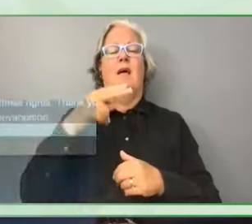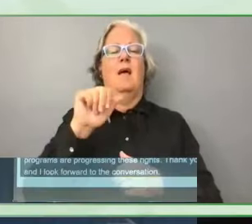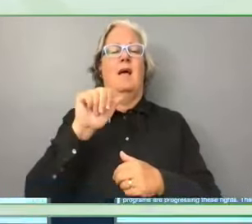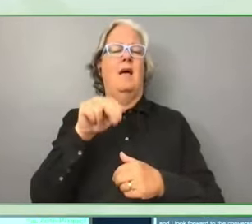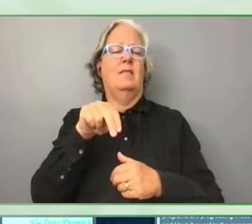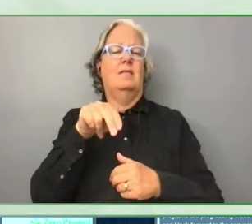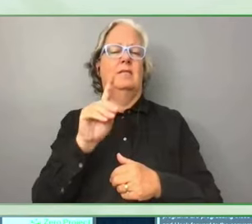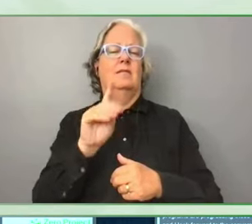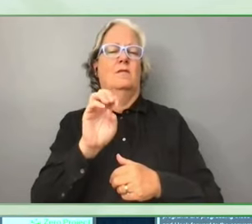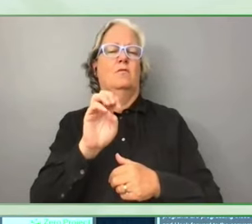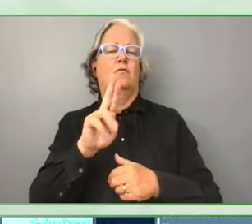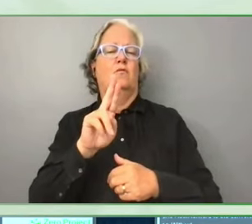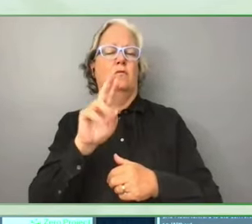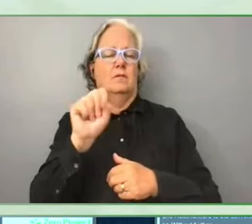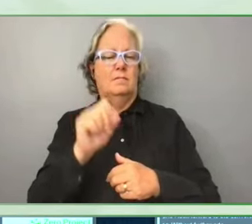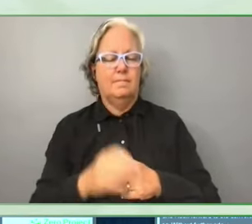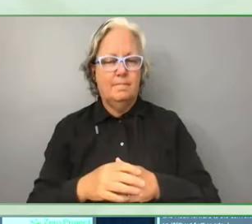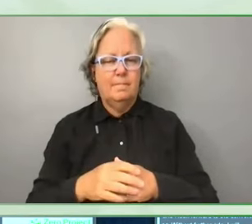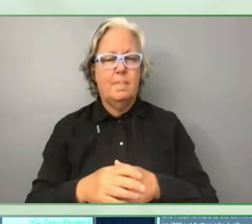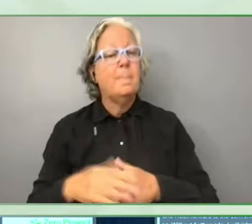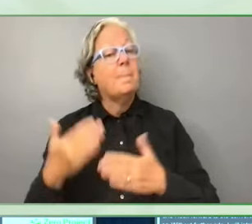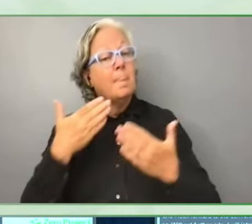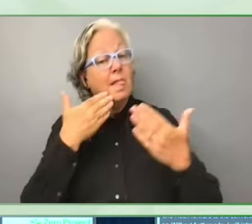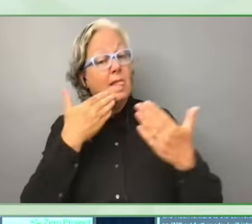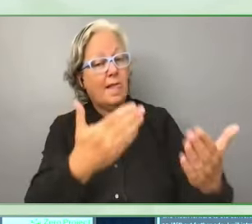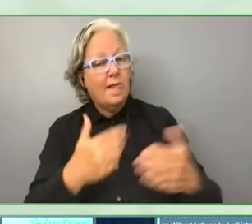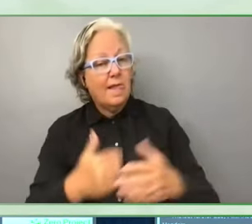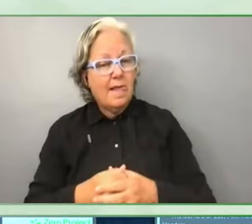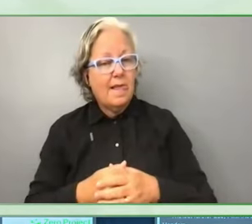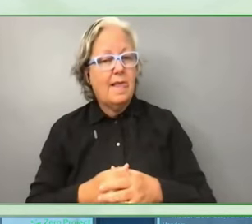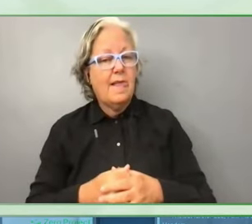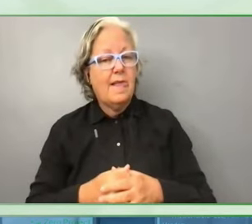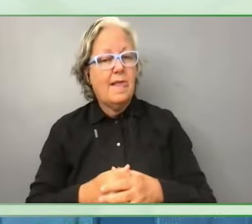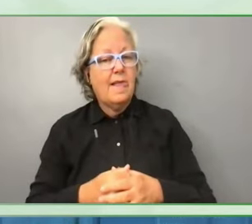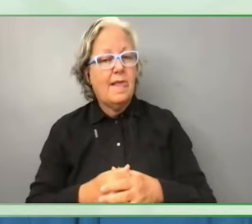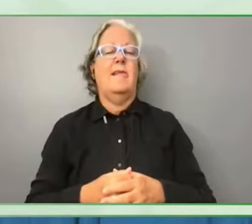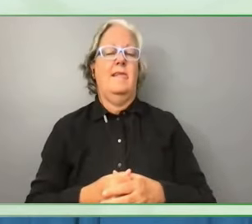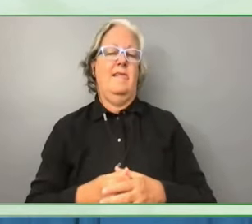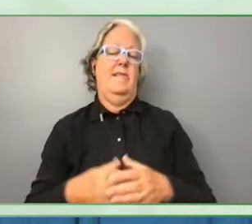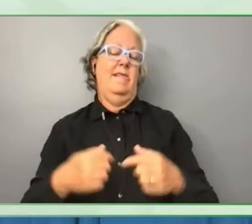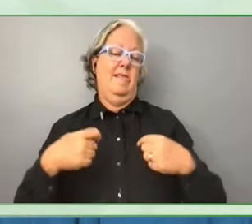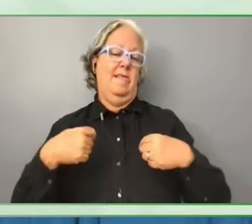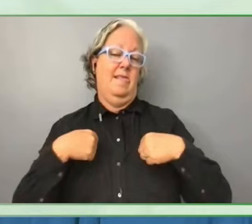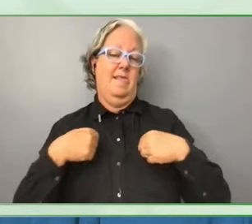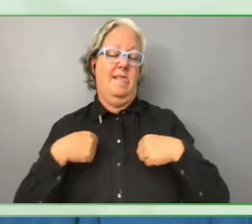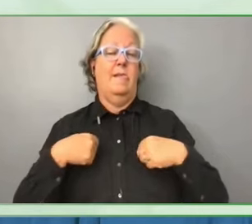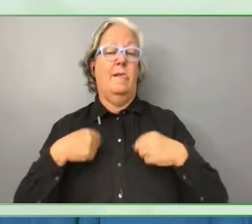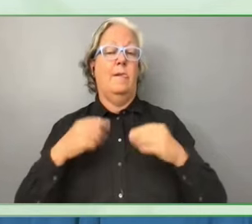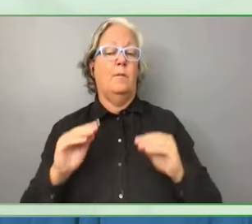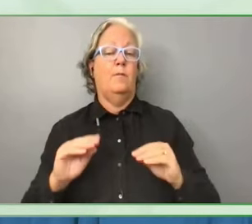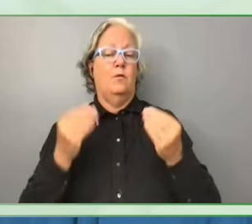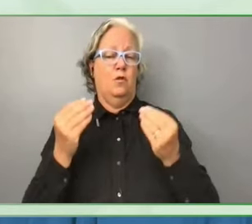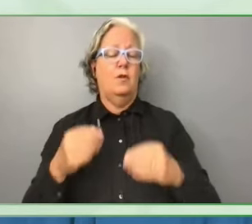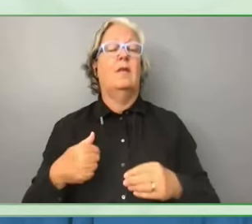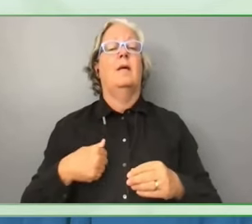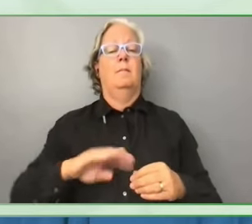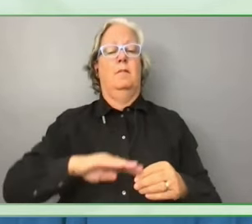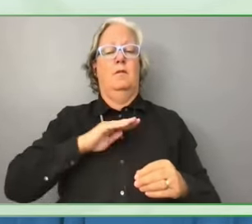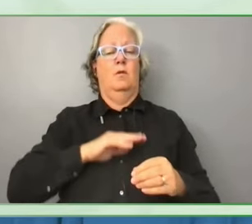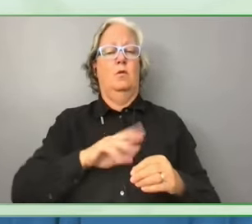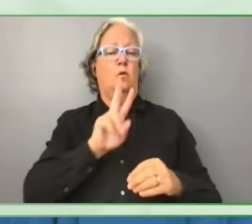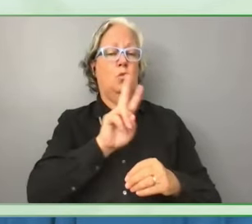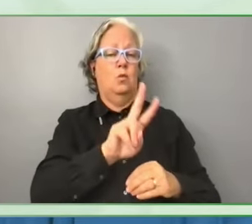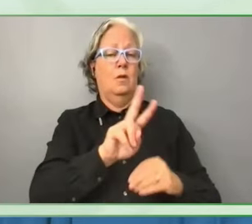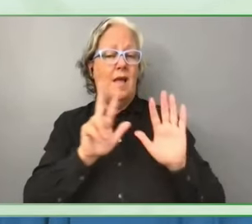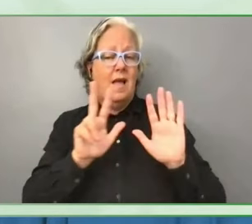Yeah, thank you, Connie. My name is Laura HONDERS. I am a young woman of 28 years old. I wear a red blouse